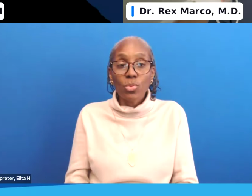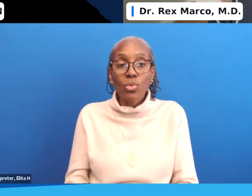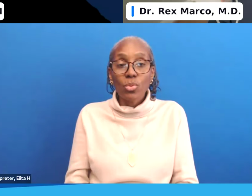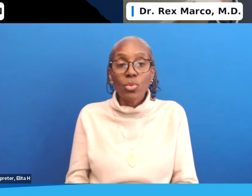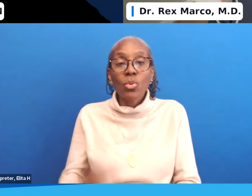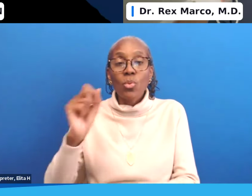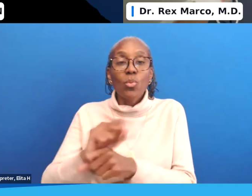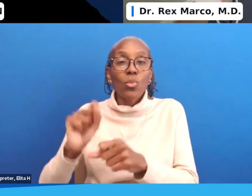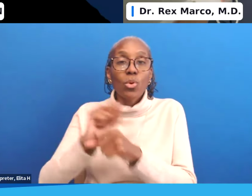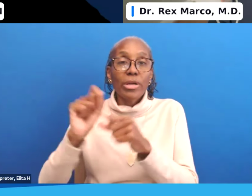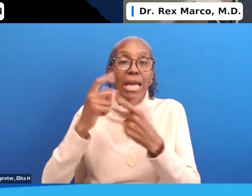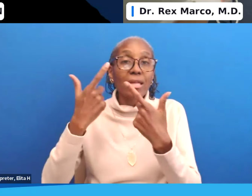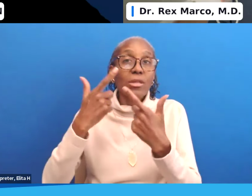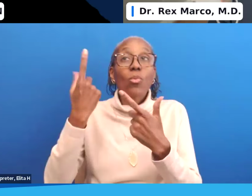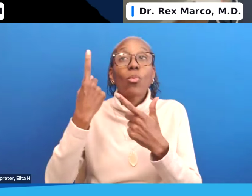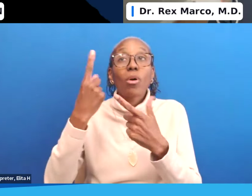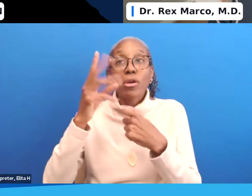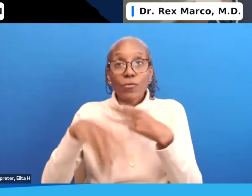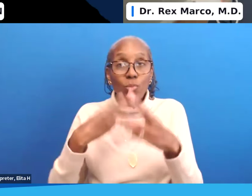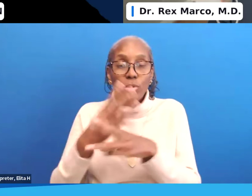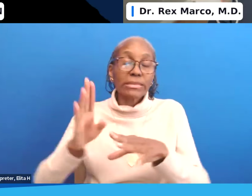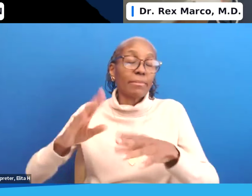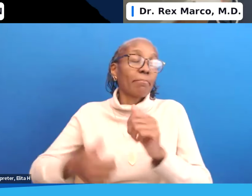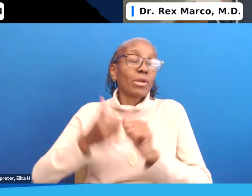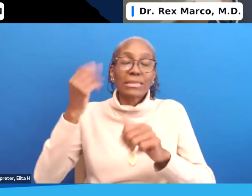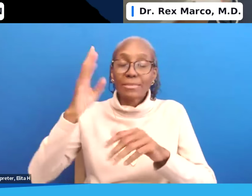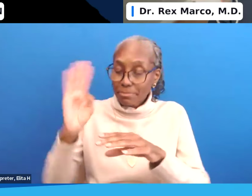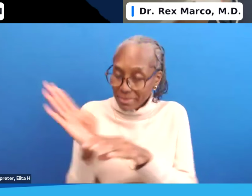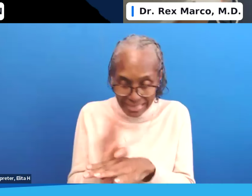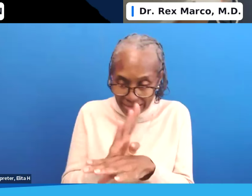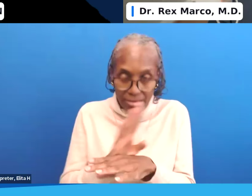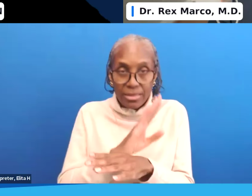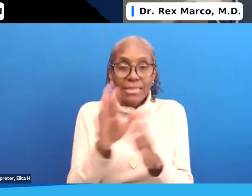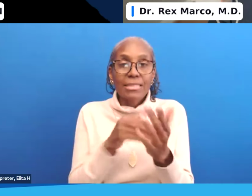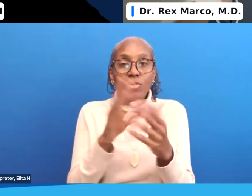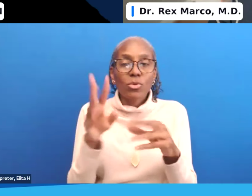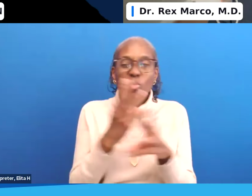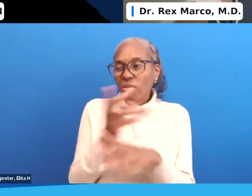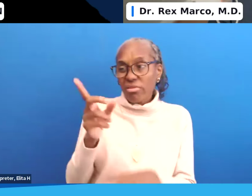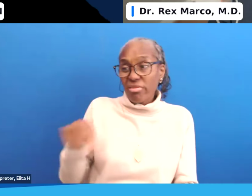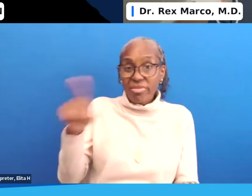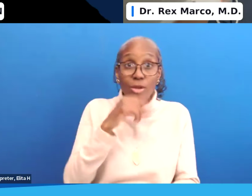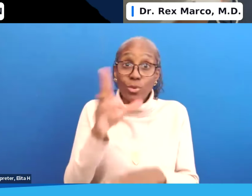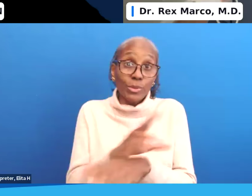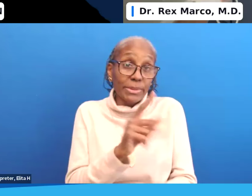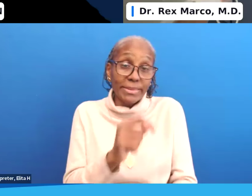of the world's busiest trauma centers in the world don't use them.